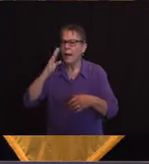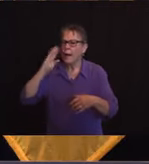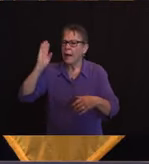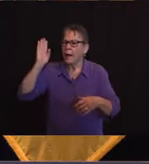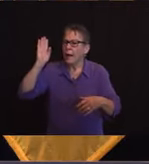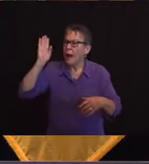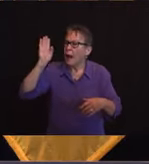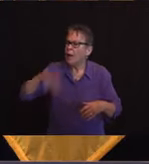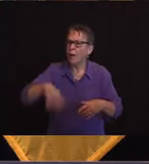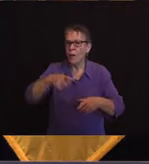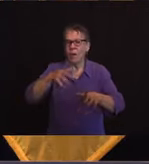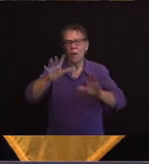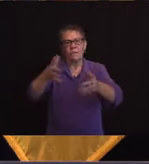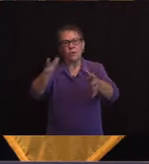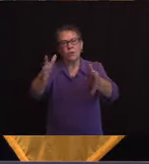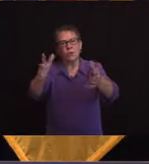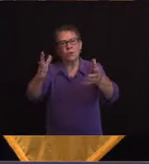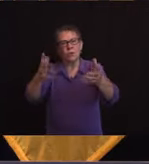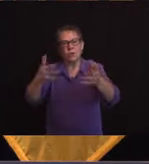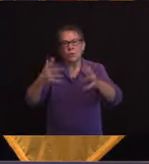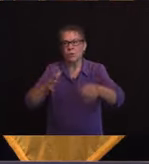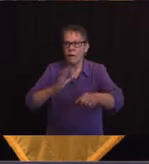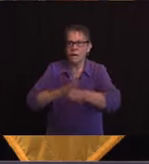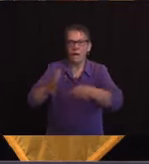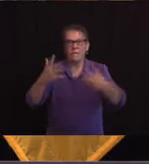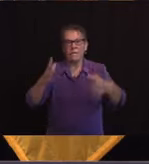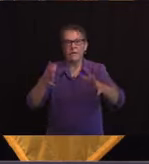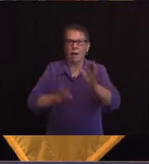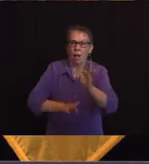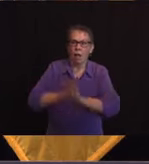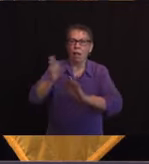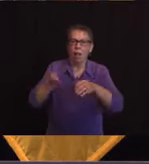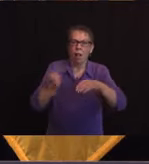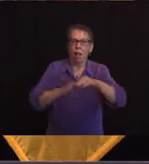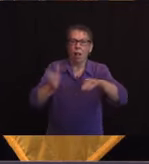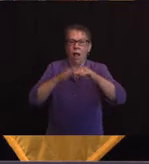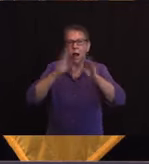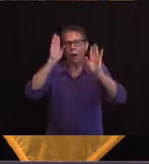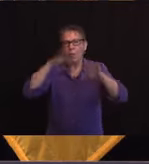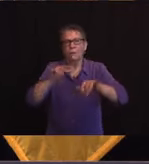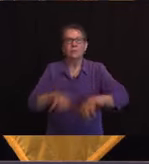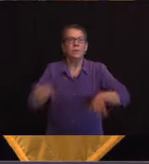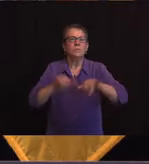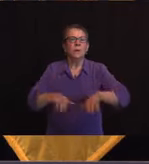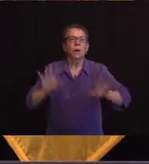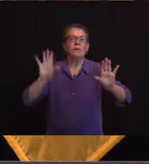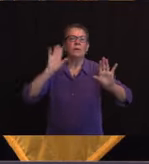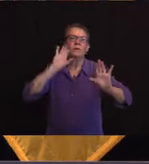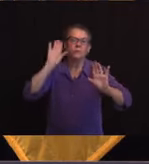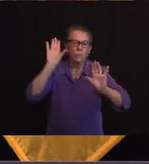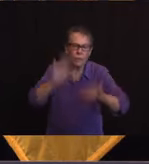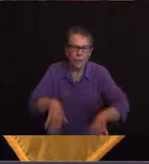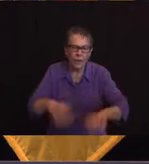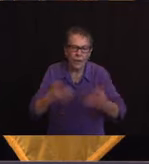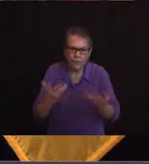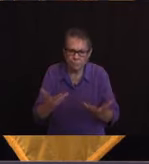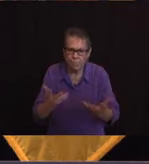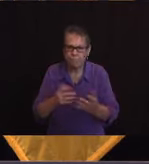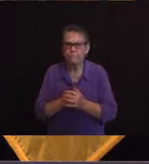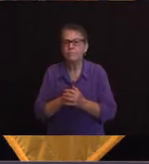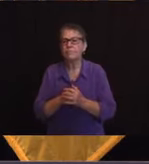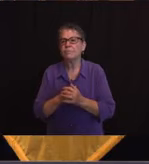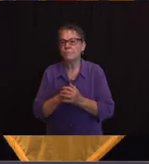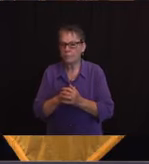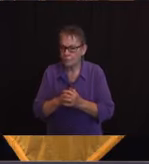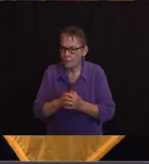weather that we need yet to be doing. It's part of the reason why we're open up outside gathering limits. We want to push people outdoors,